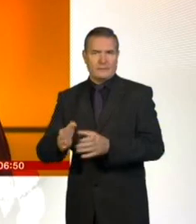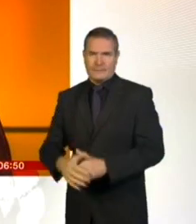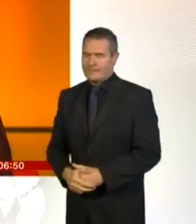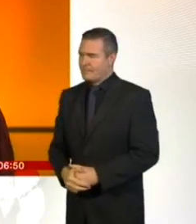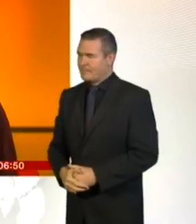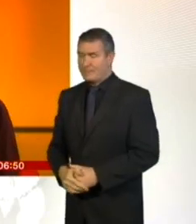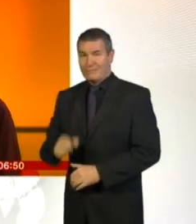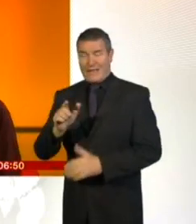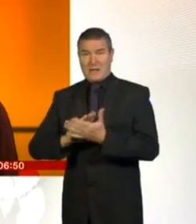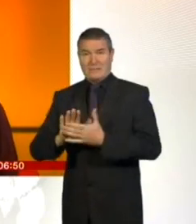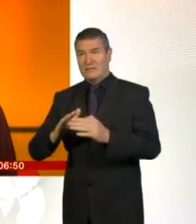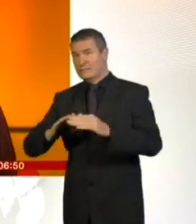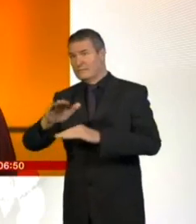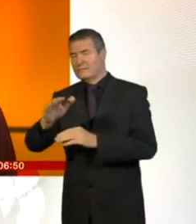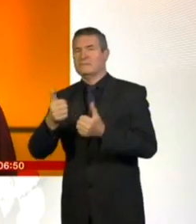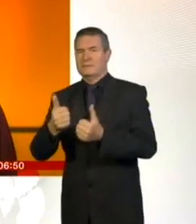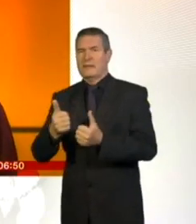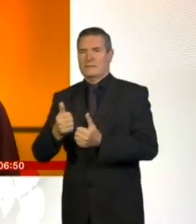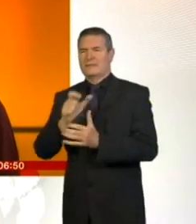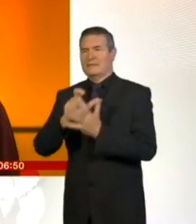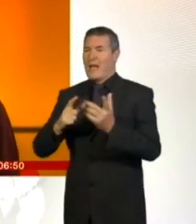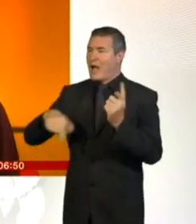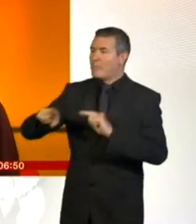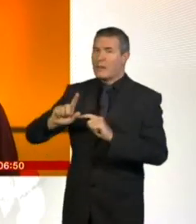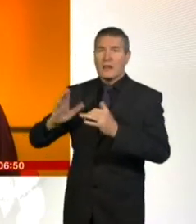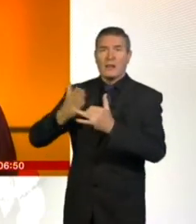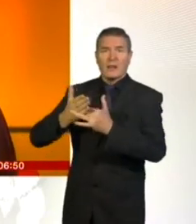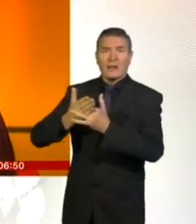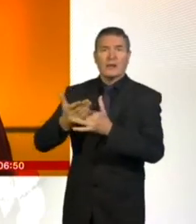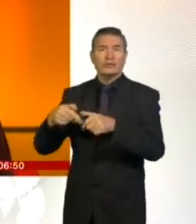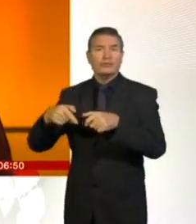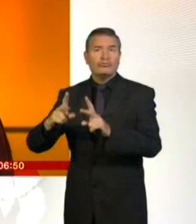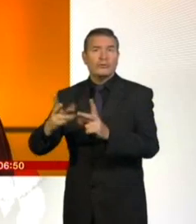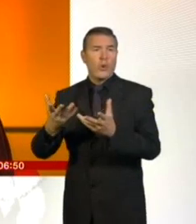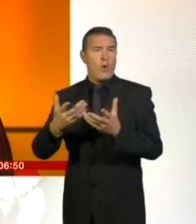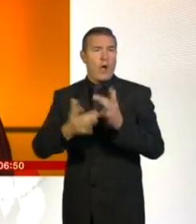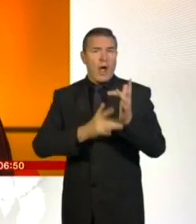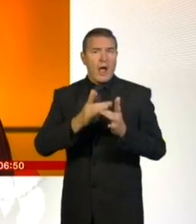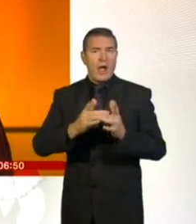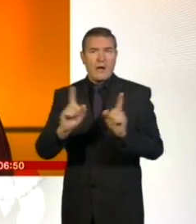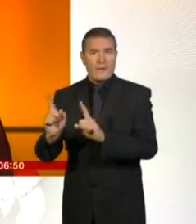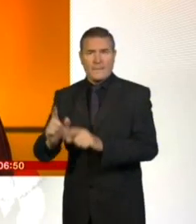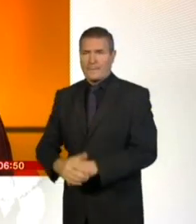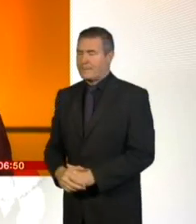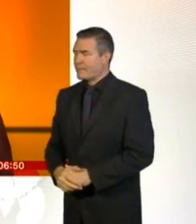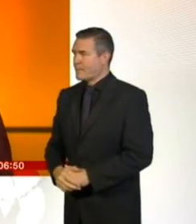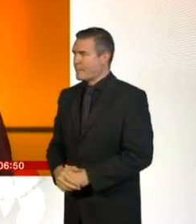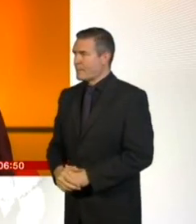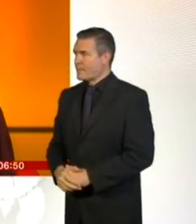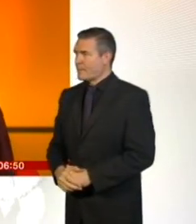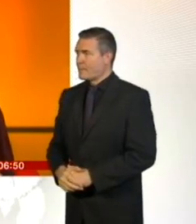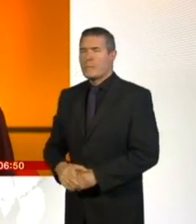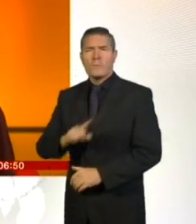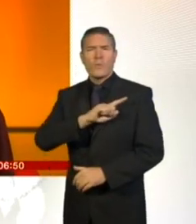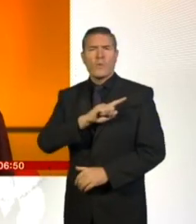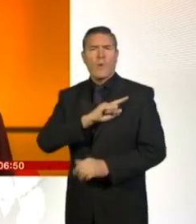will really improve some of the obstacles that disabled shoppers may face, whether that's on the high street or whether it's online as well. So it's called Purple because